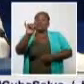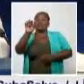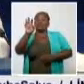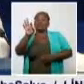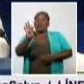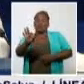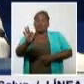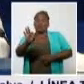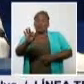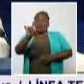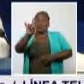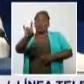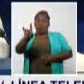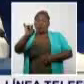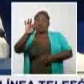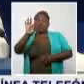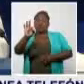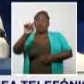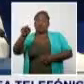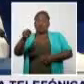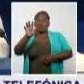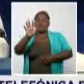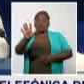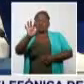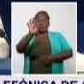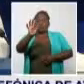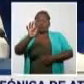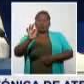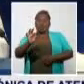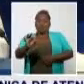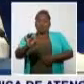or 98.5%,